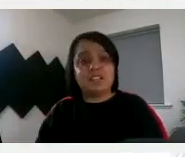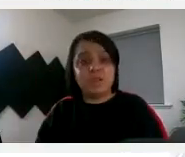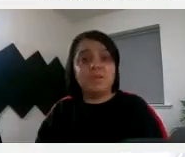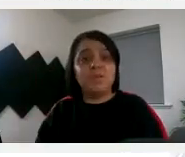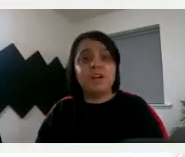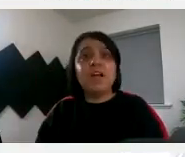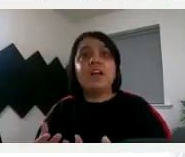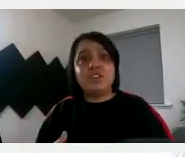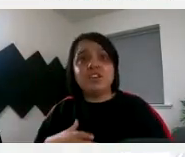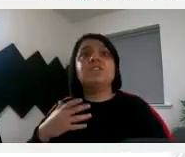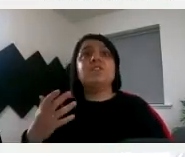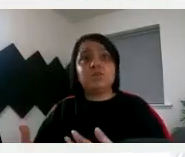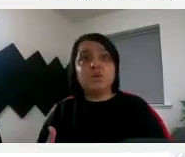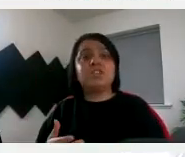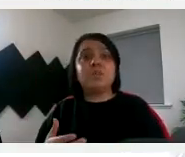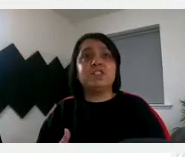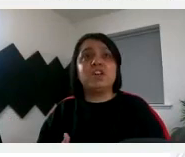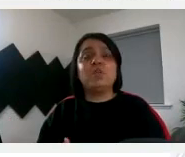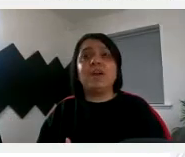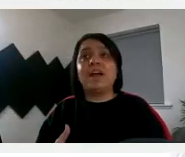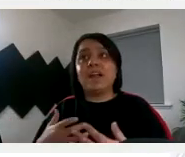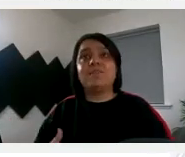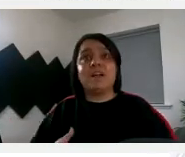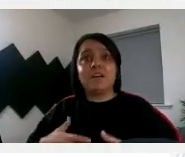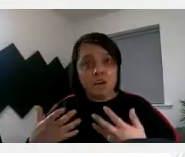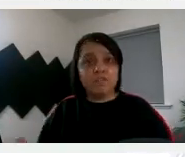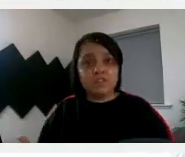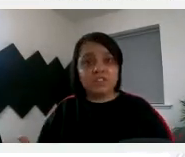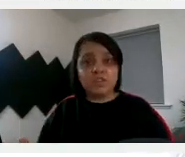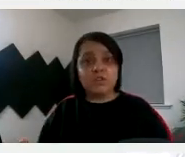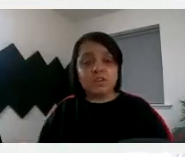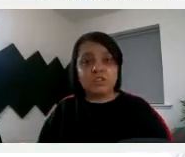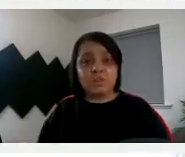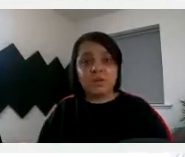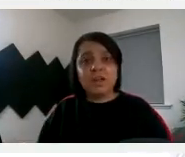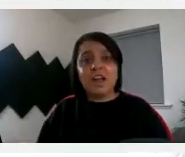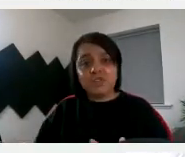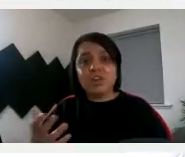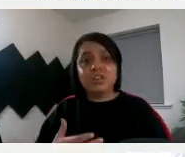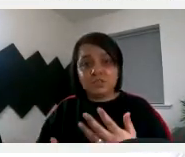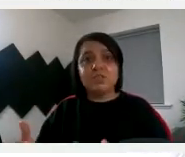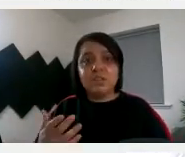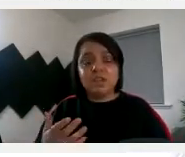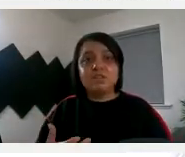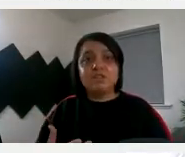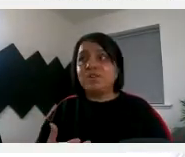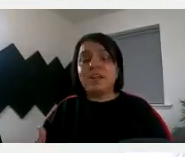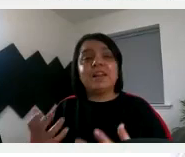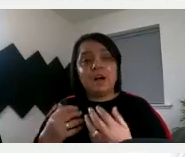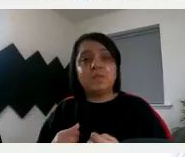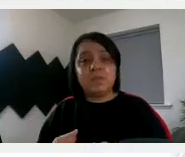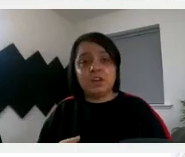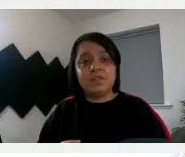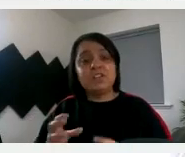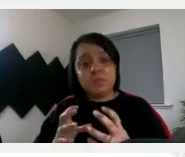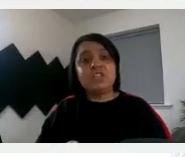these people and you can talk to them in a certain way and have that confidence when you're talking to them and trying to tone down and help them